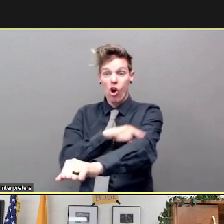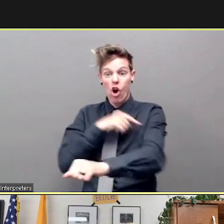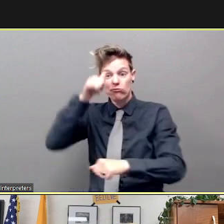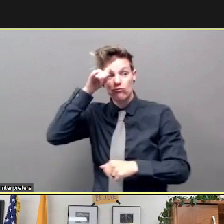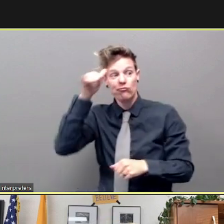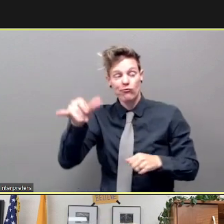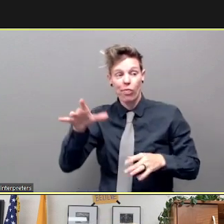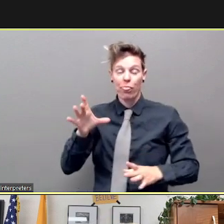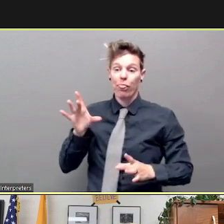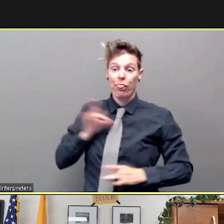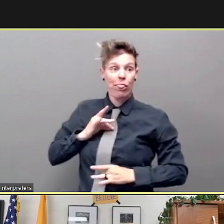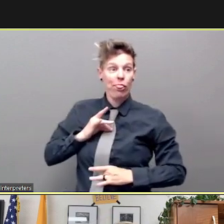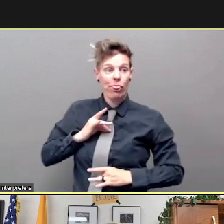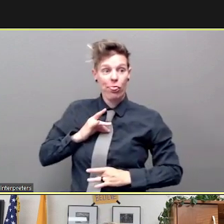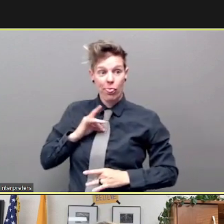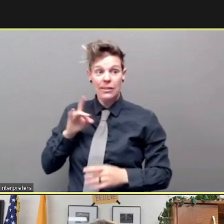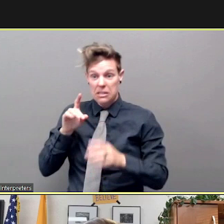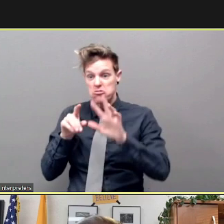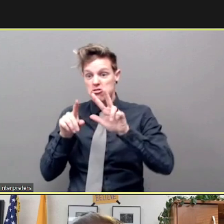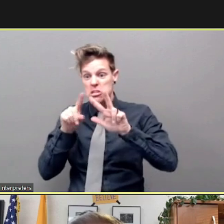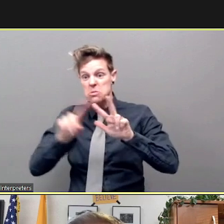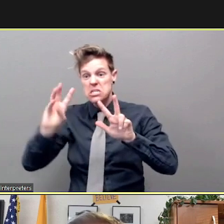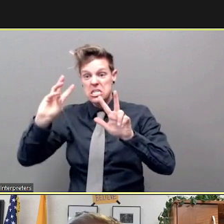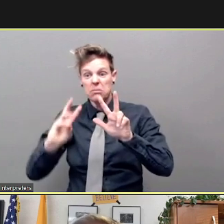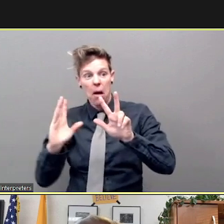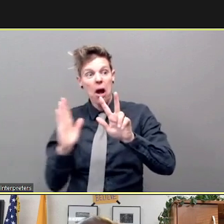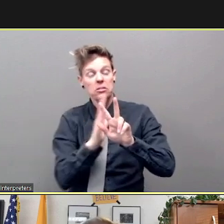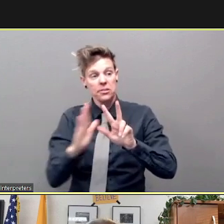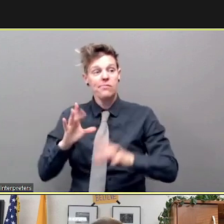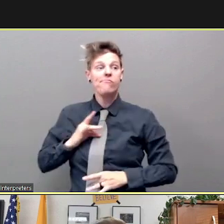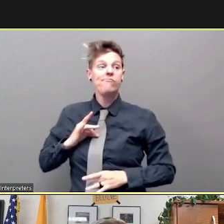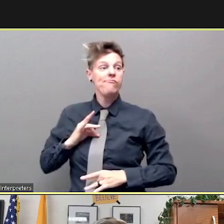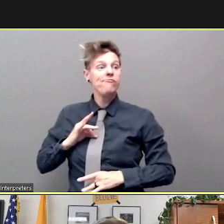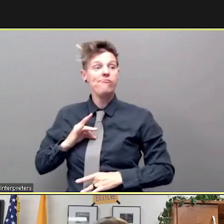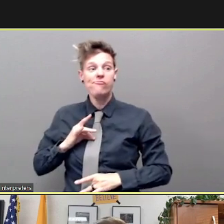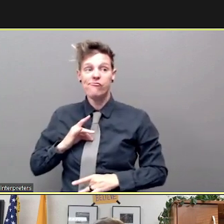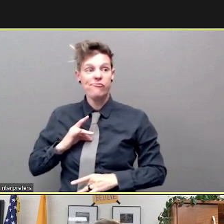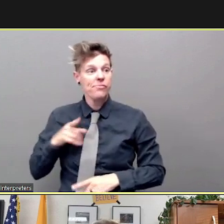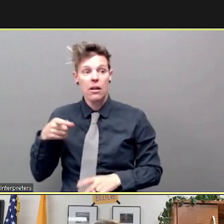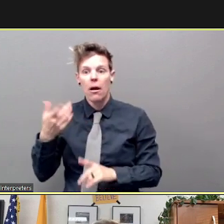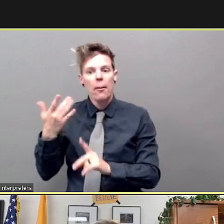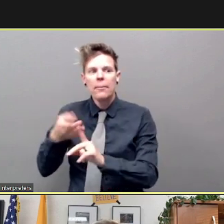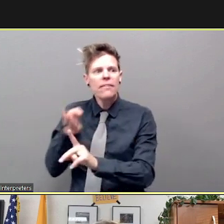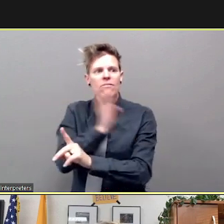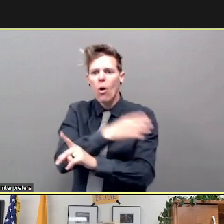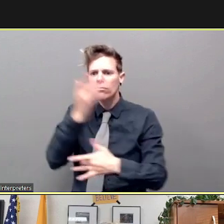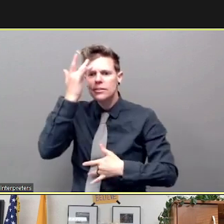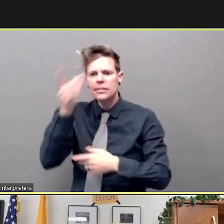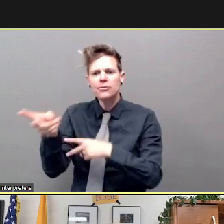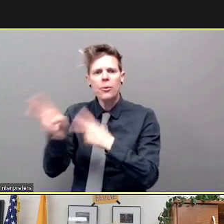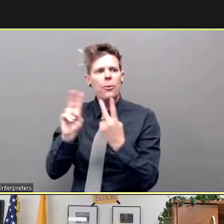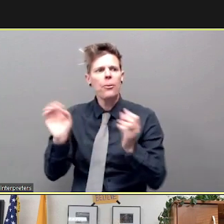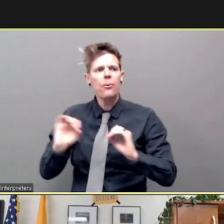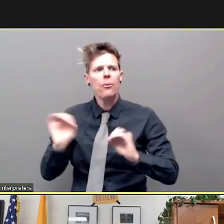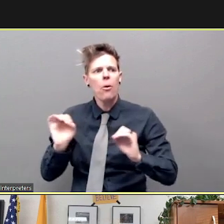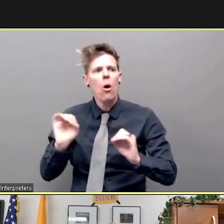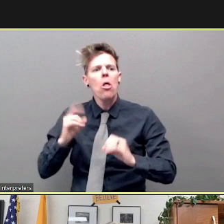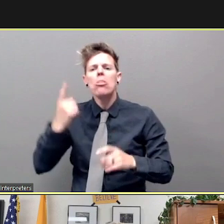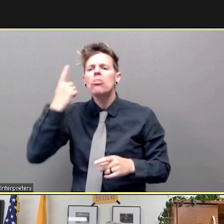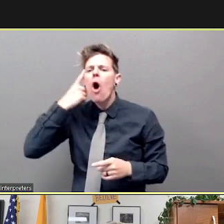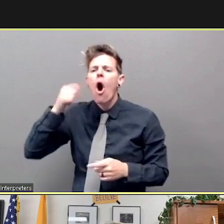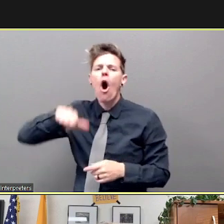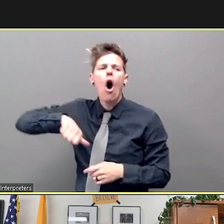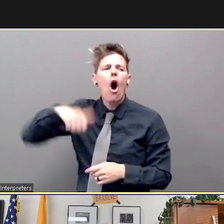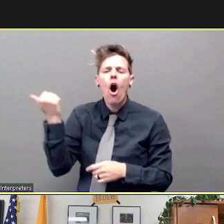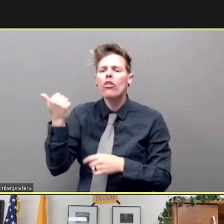period didn't have those features before. So this is a new thing. We've always thought of long COVID as you get COVID, you have